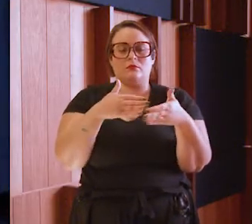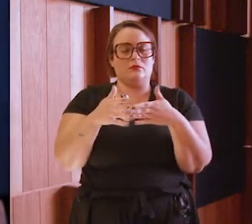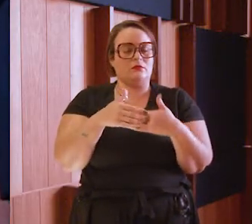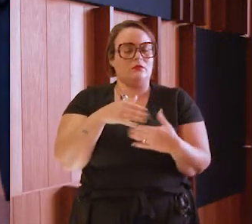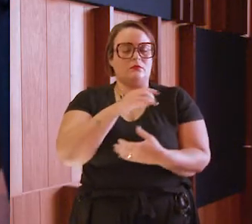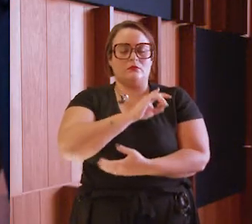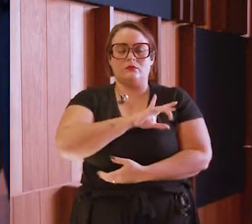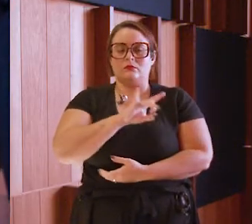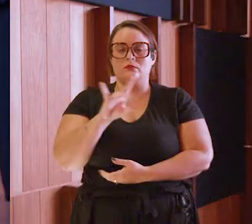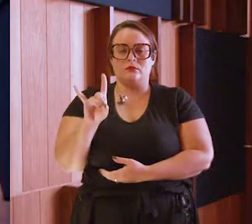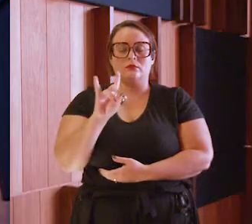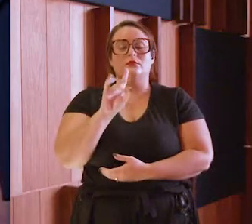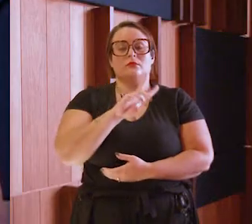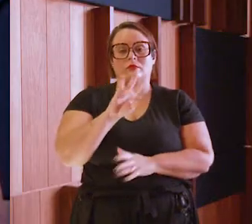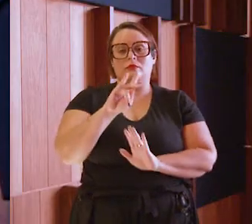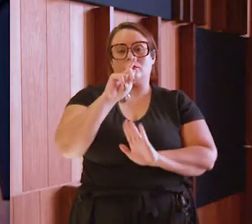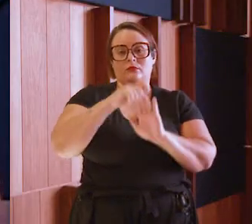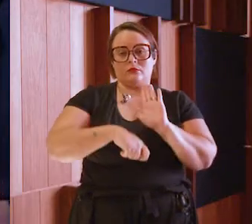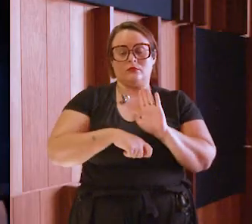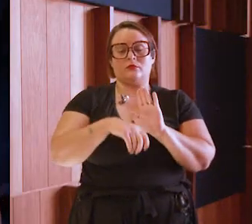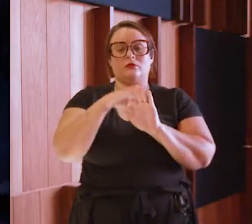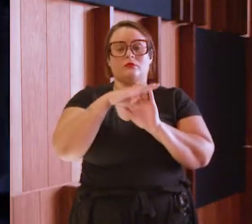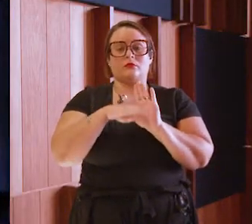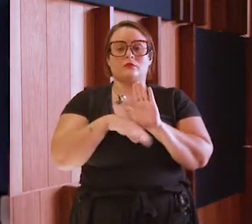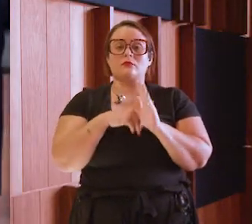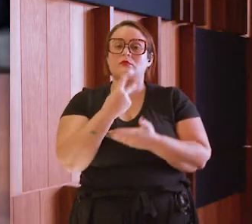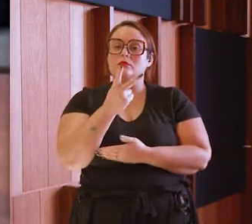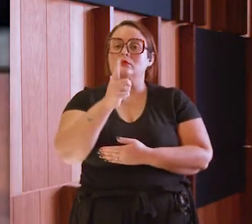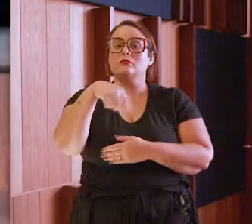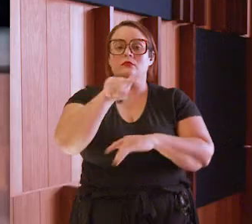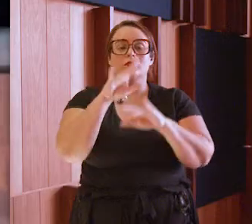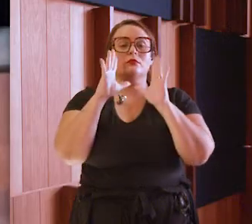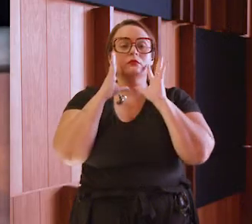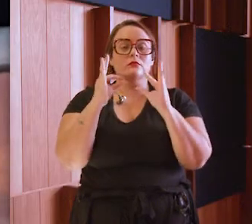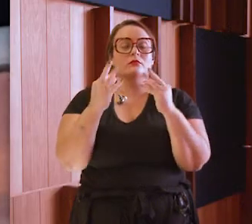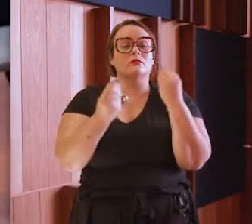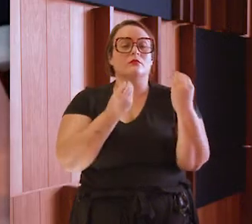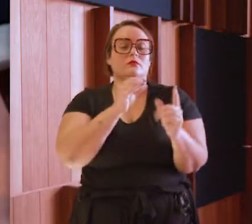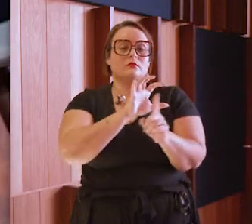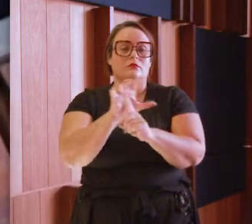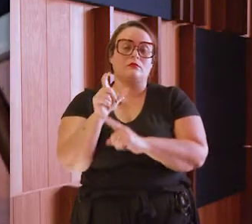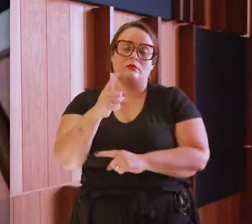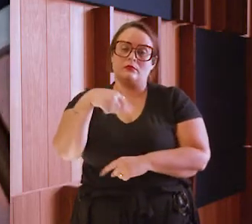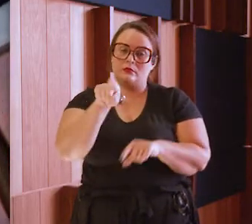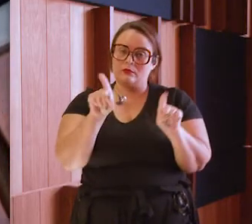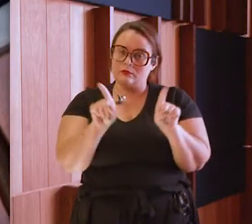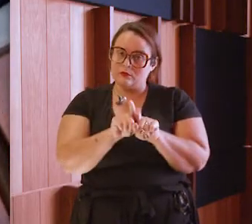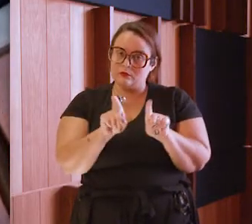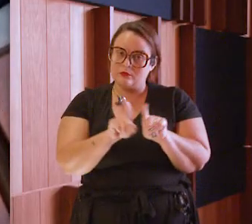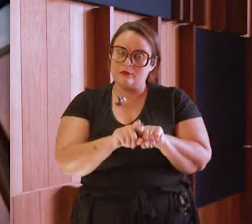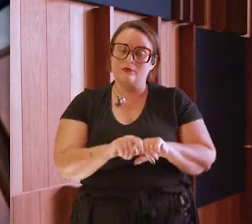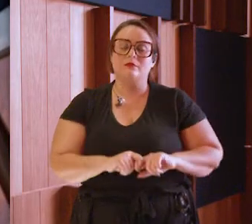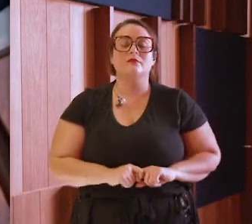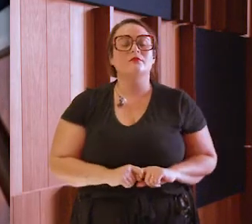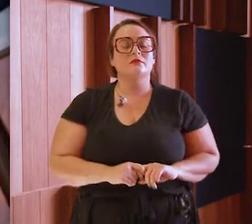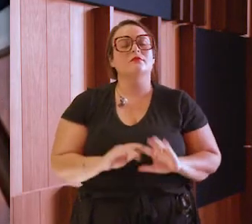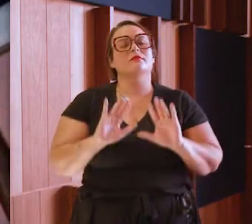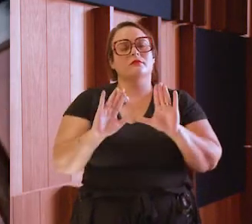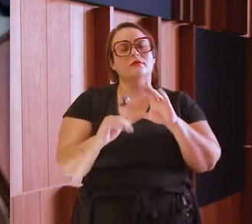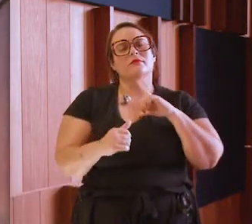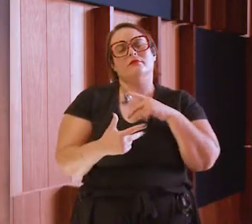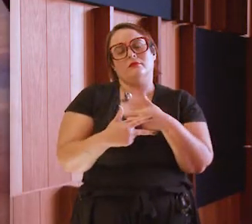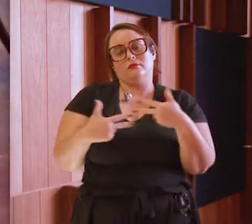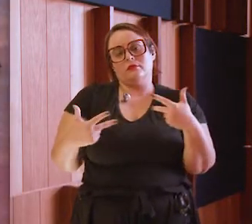was intended to be something to make taxpayers' lives easier. And there are 3 different tests I'm generally not going to go